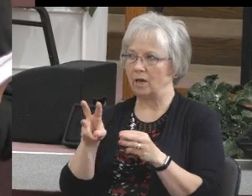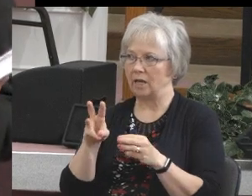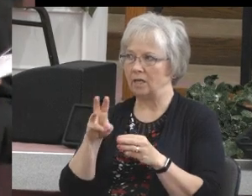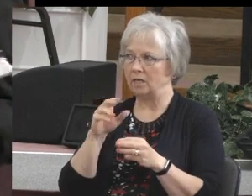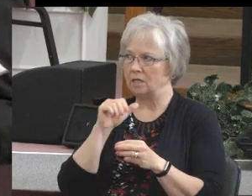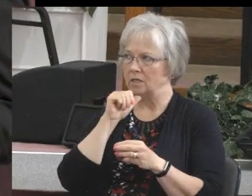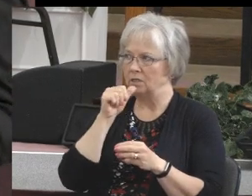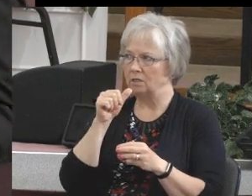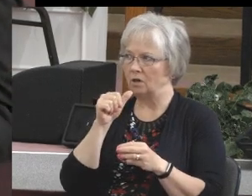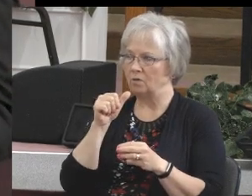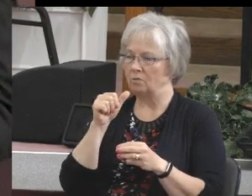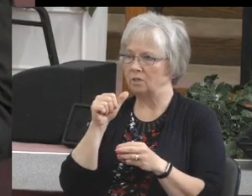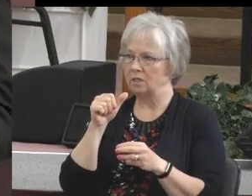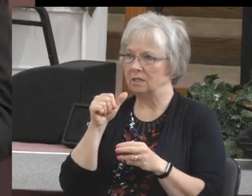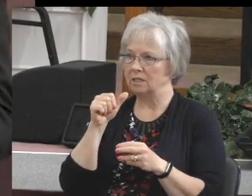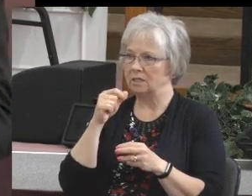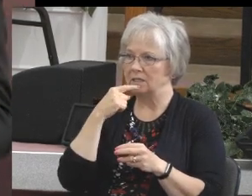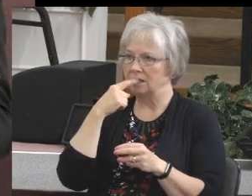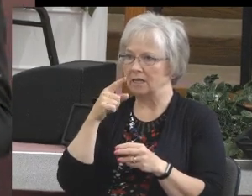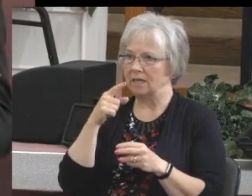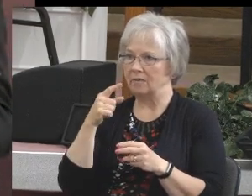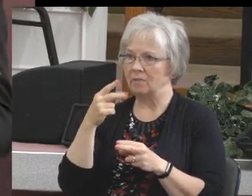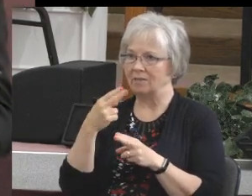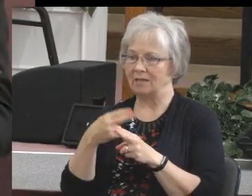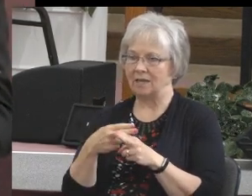And if you don't like the country,